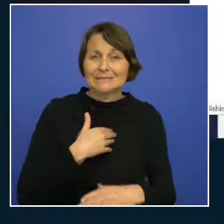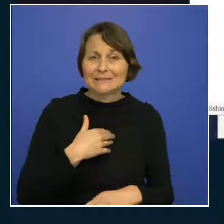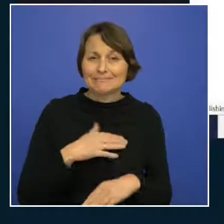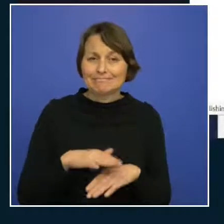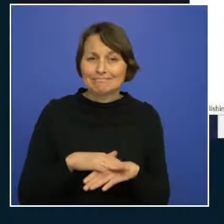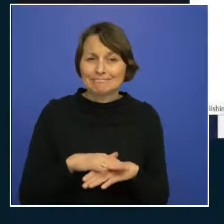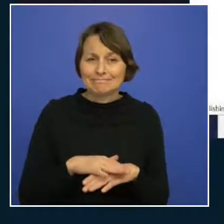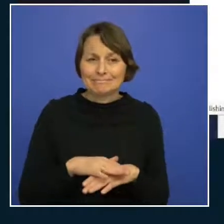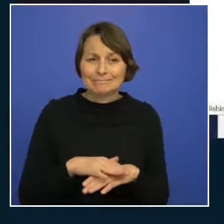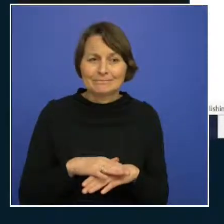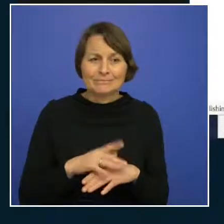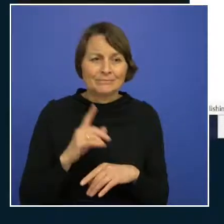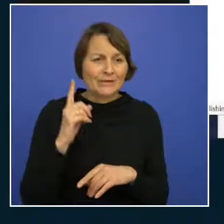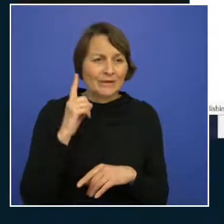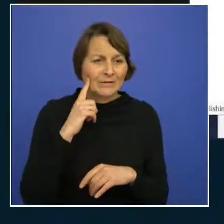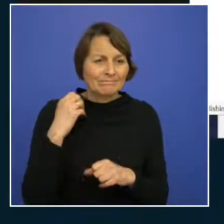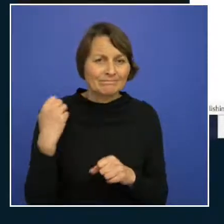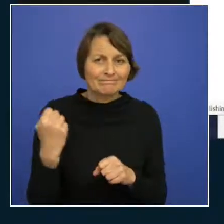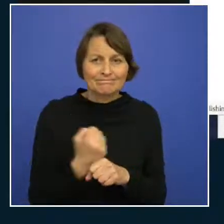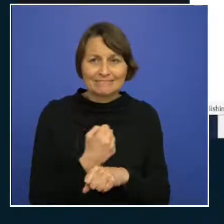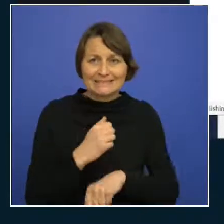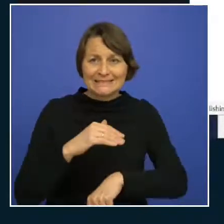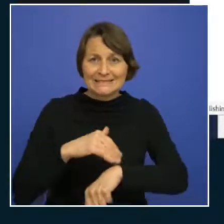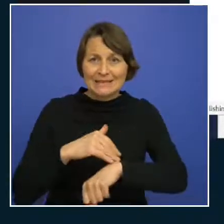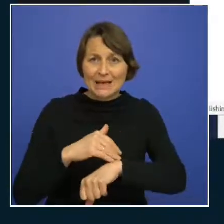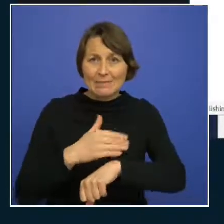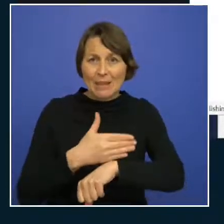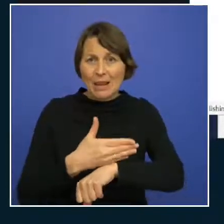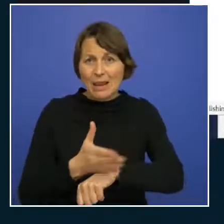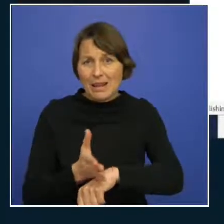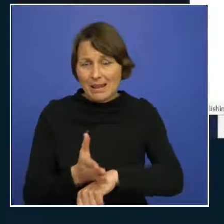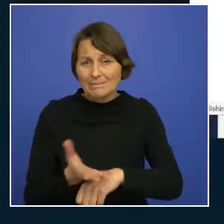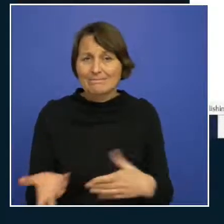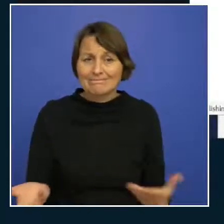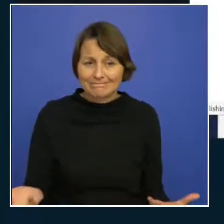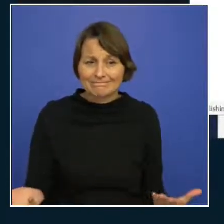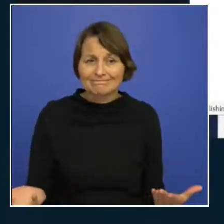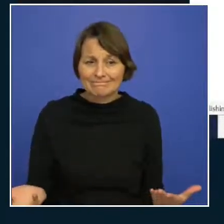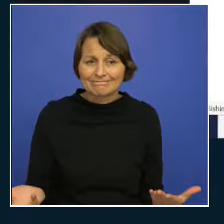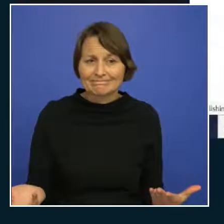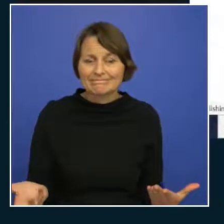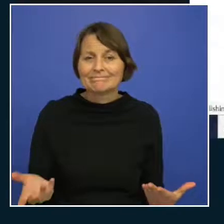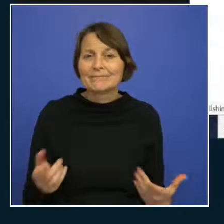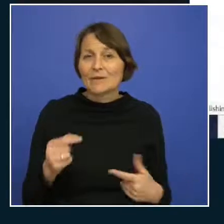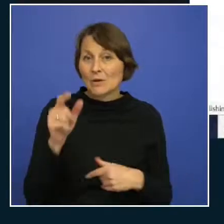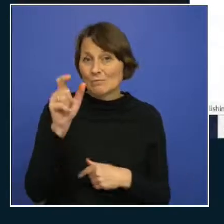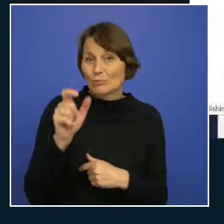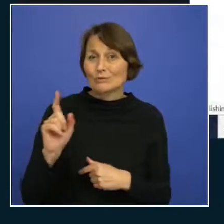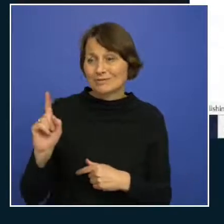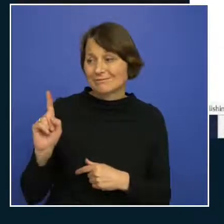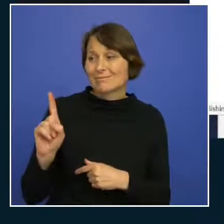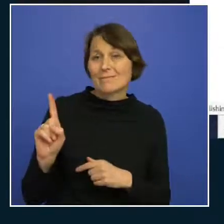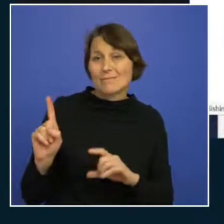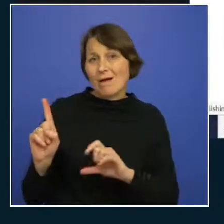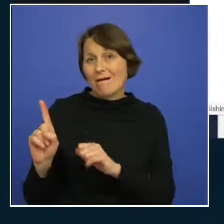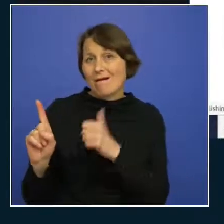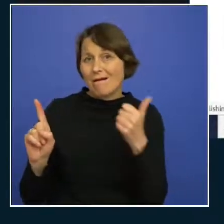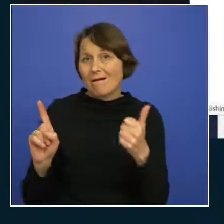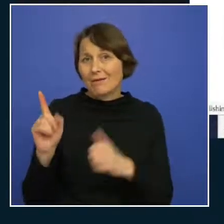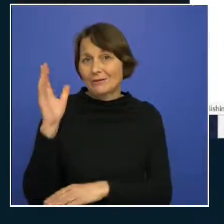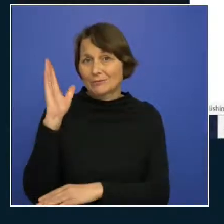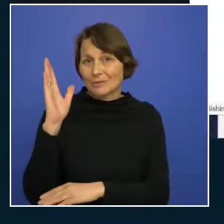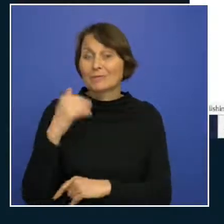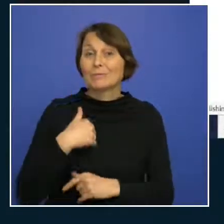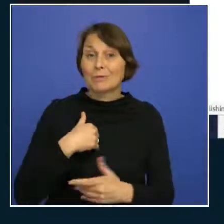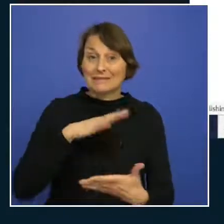have unfortunately run out of time. And we have another session coming up that also needs the sign language as